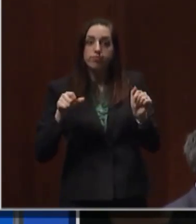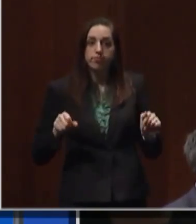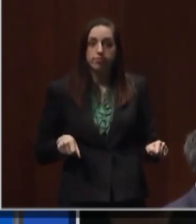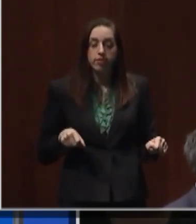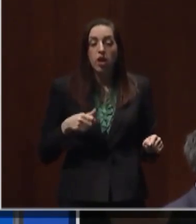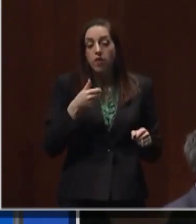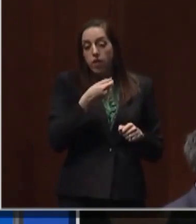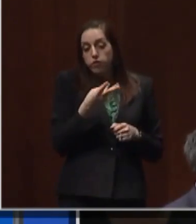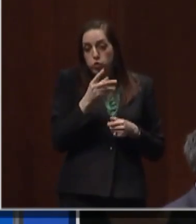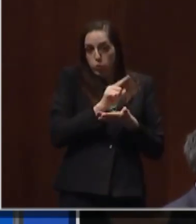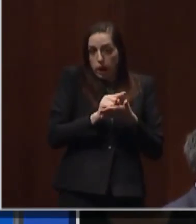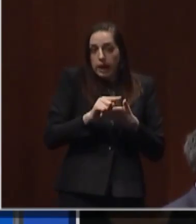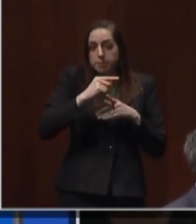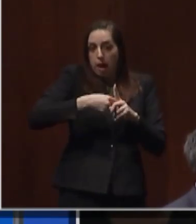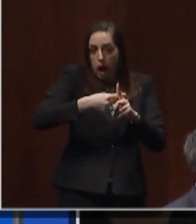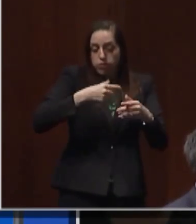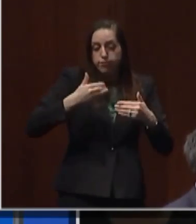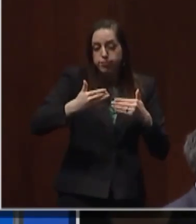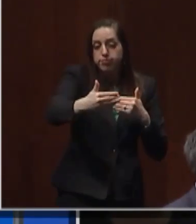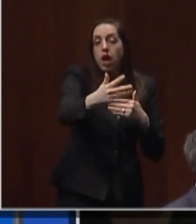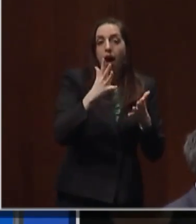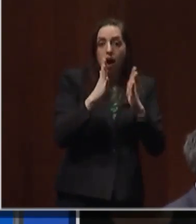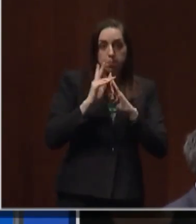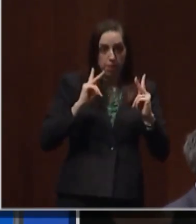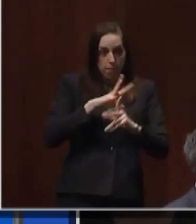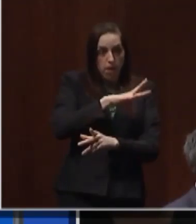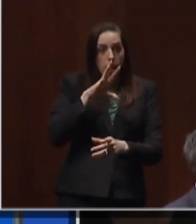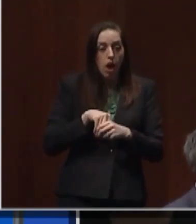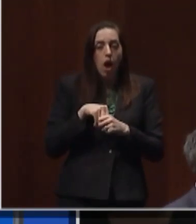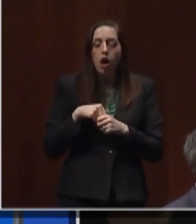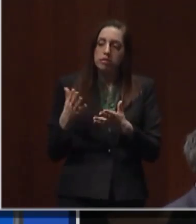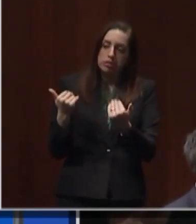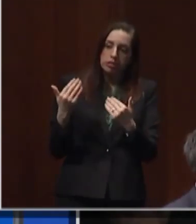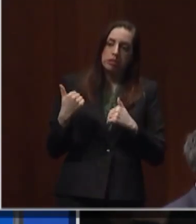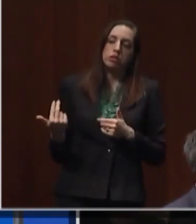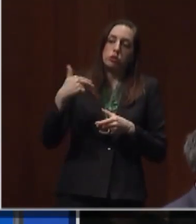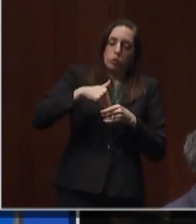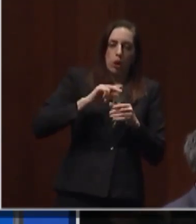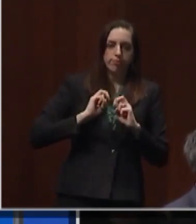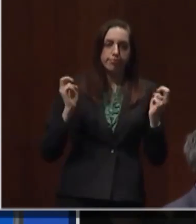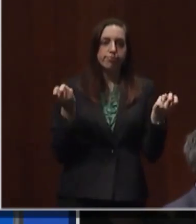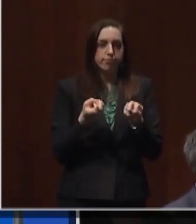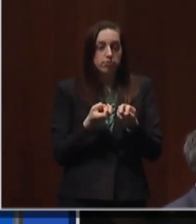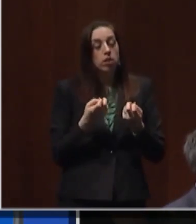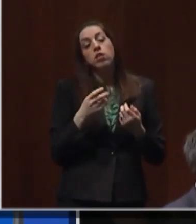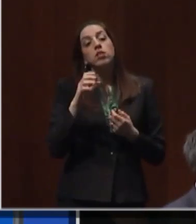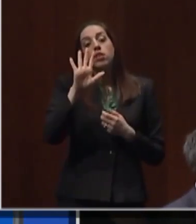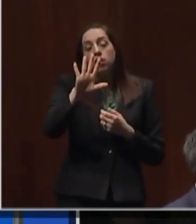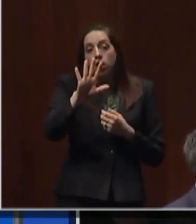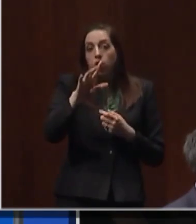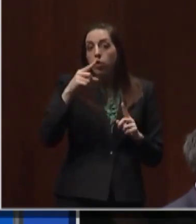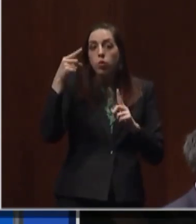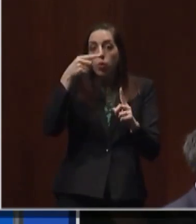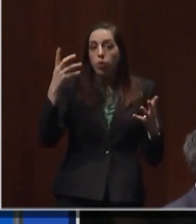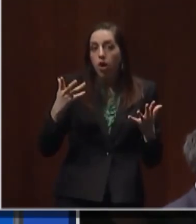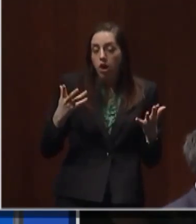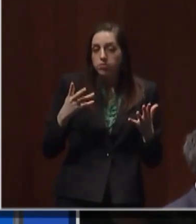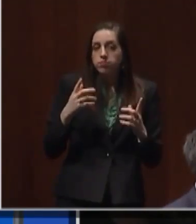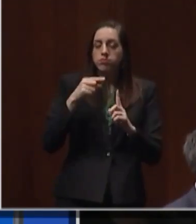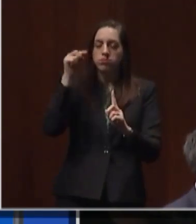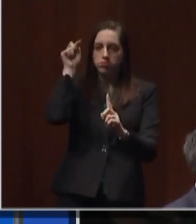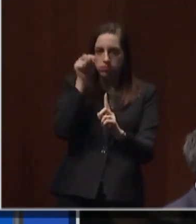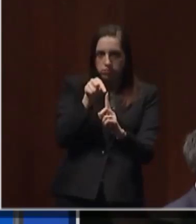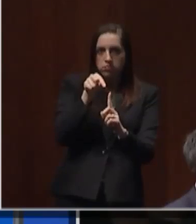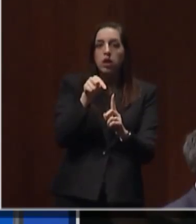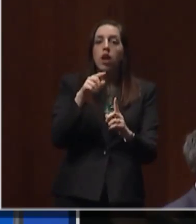and months, I will ask stakeholders to join with me at the table with the singular objective of